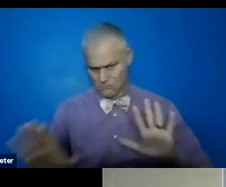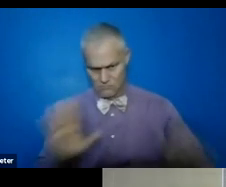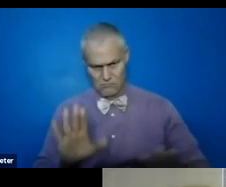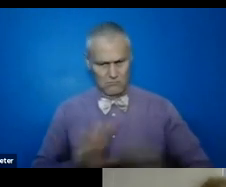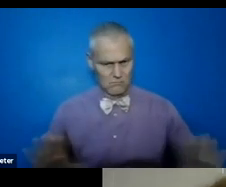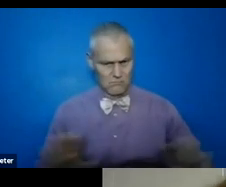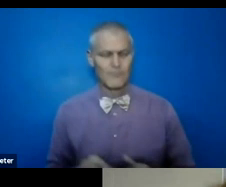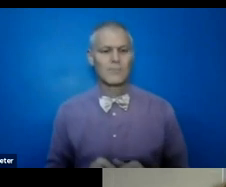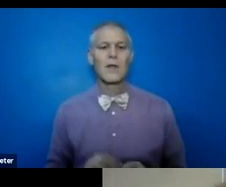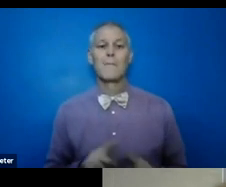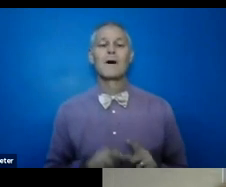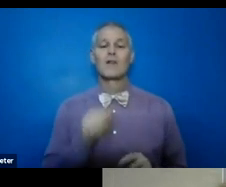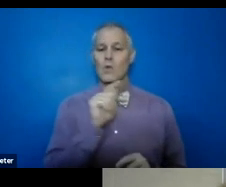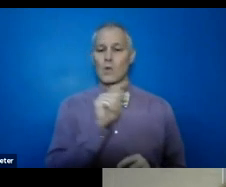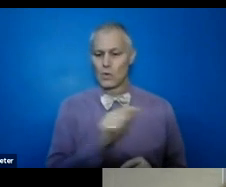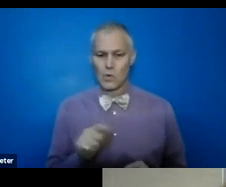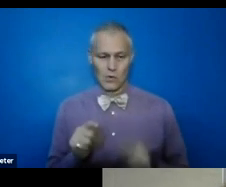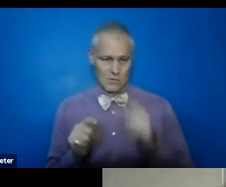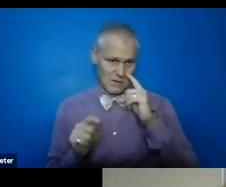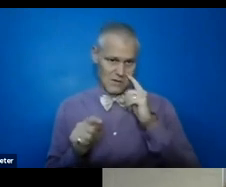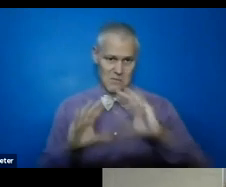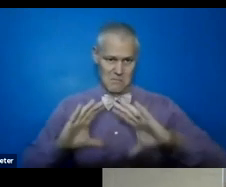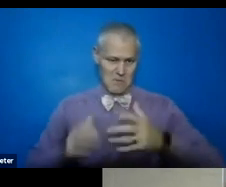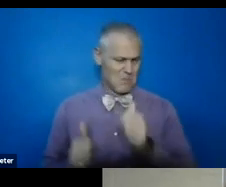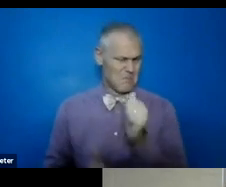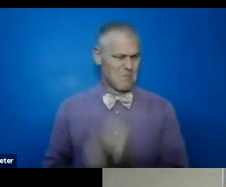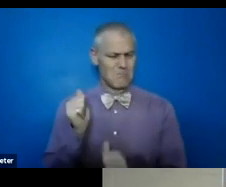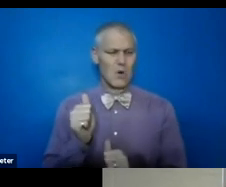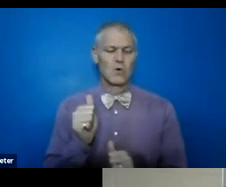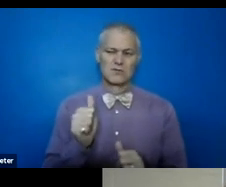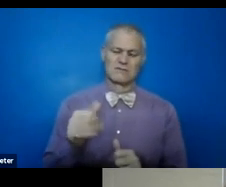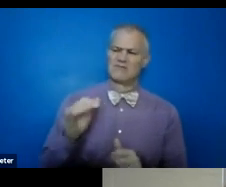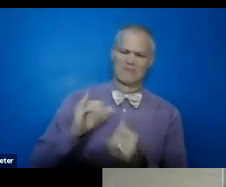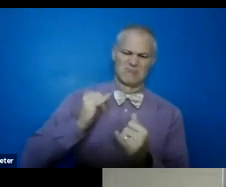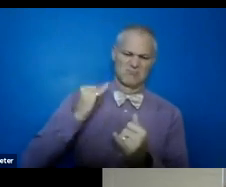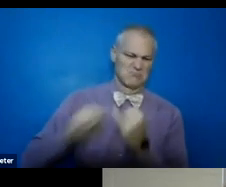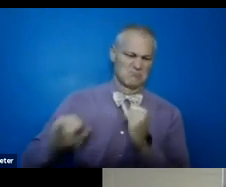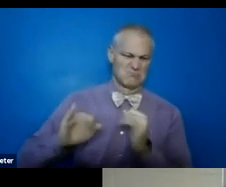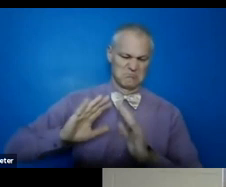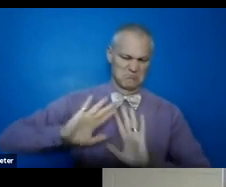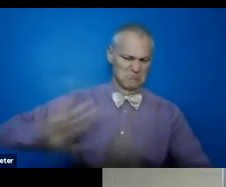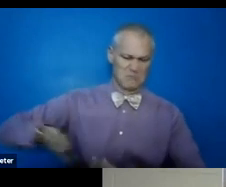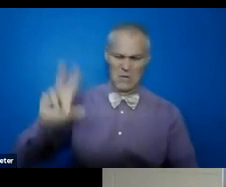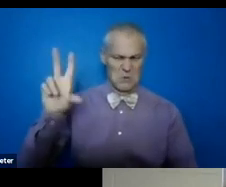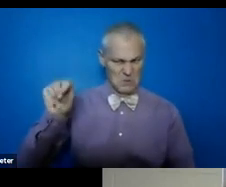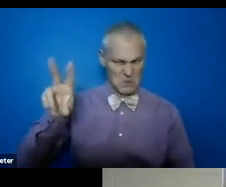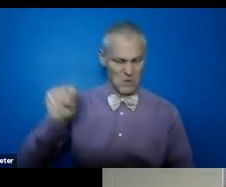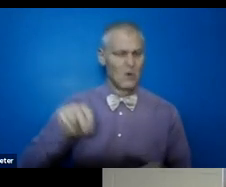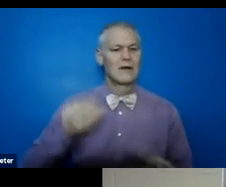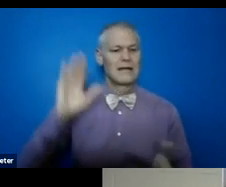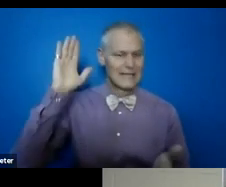group of the group of young men who were most likely to reject this rigid idea of manhood were least